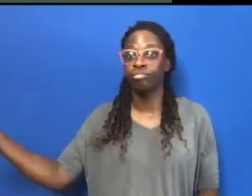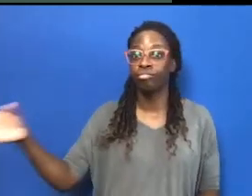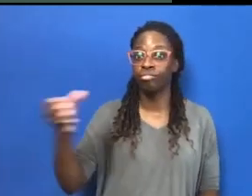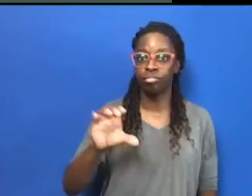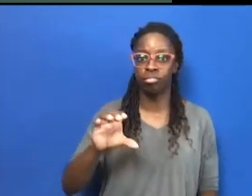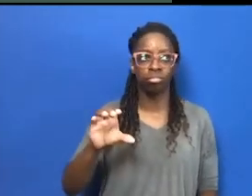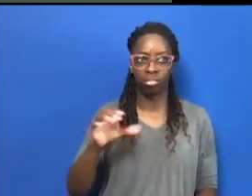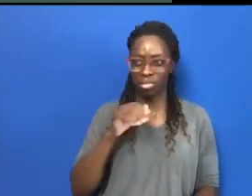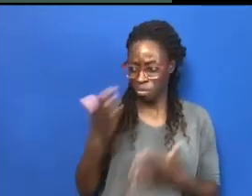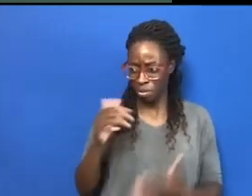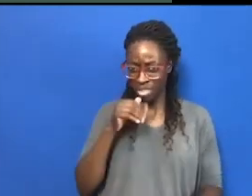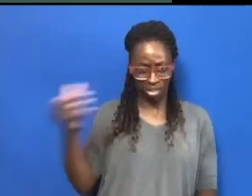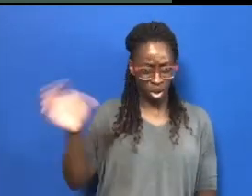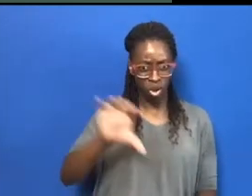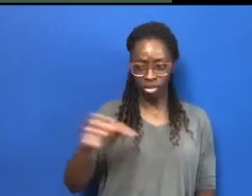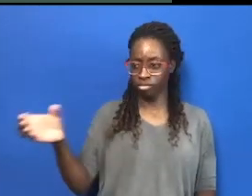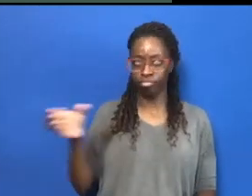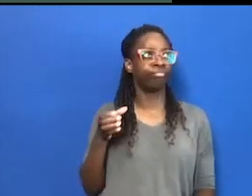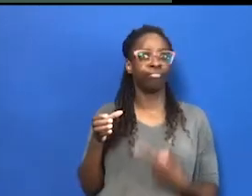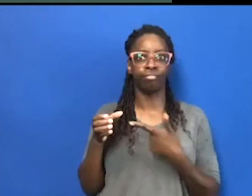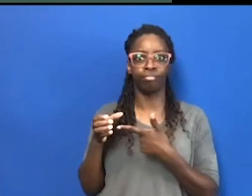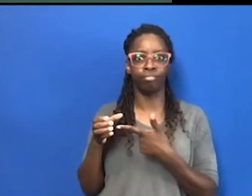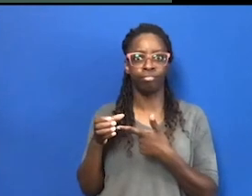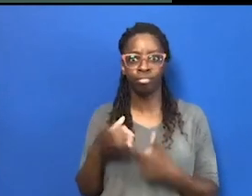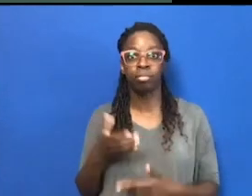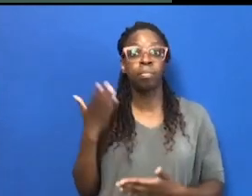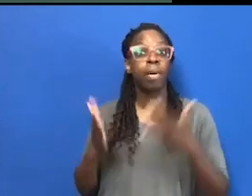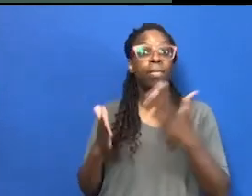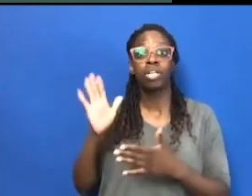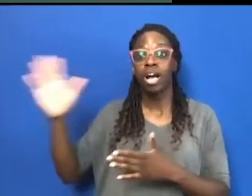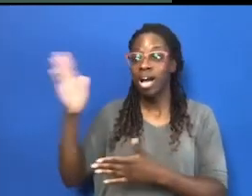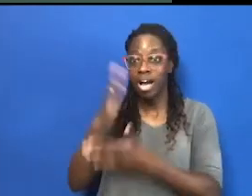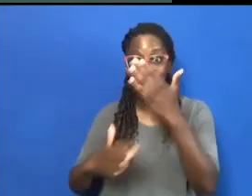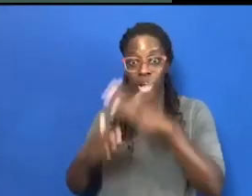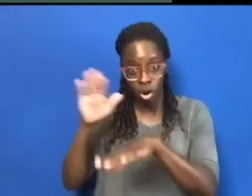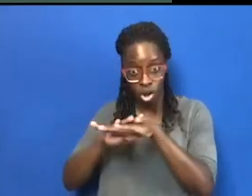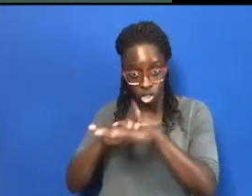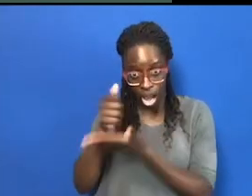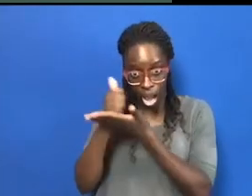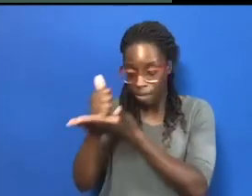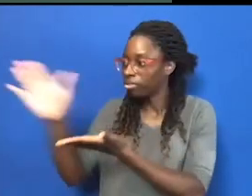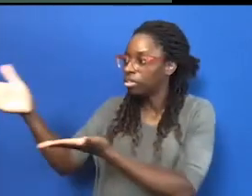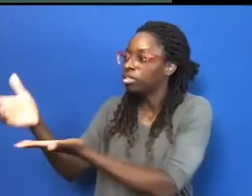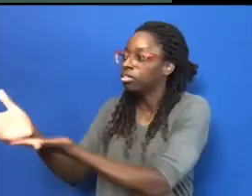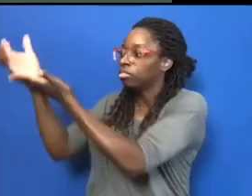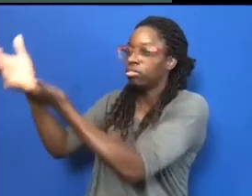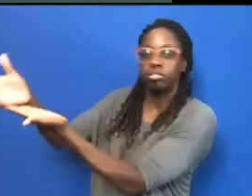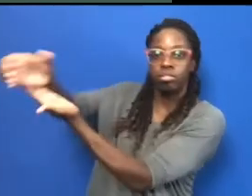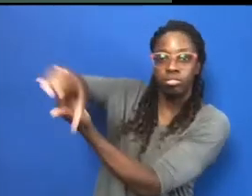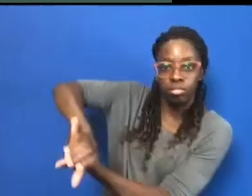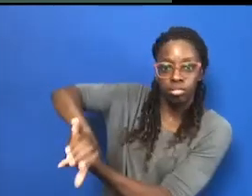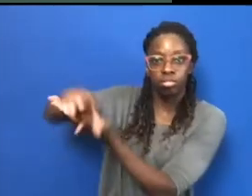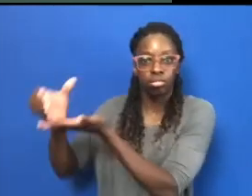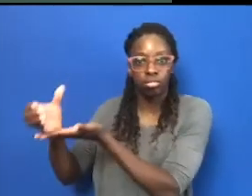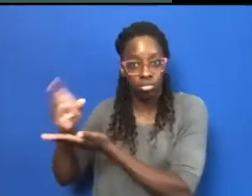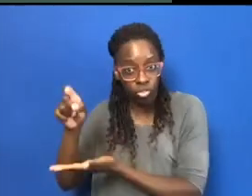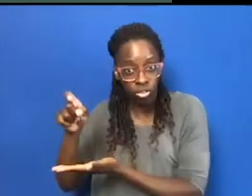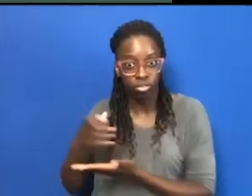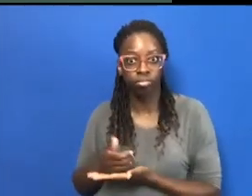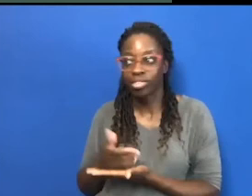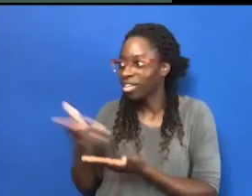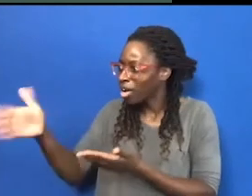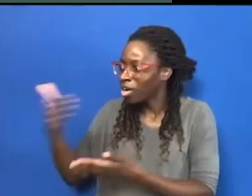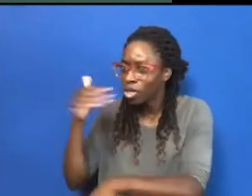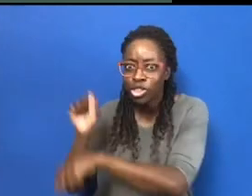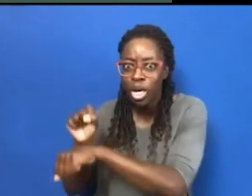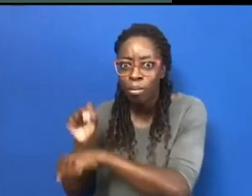provide hand-over-hand assistance to the child to help them pour the water. And then you would end with some positive feedback. Yay, nice work pouring. And you would move